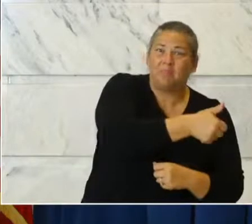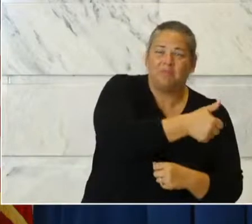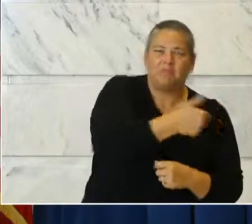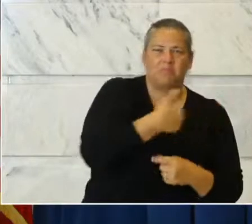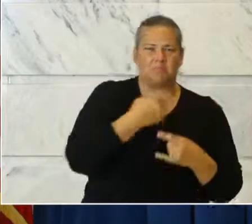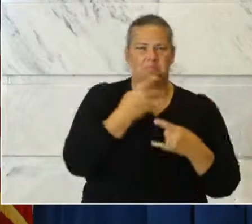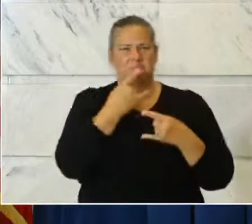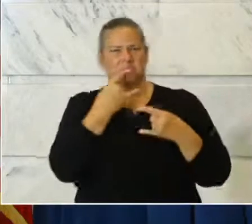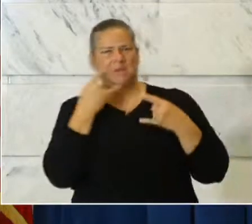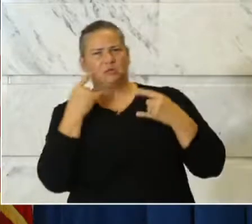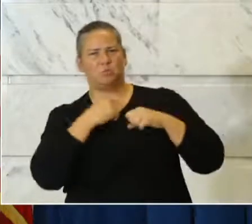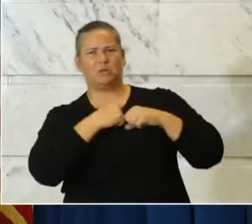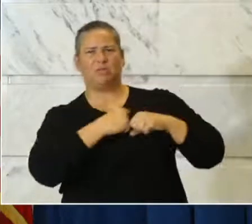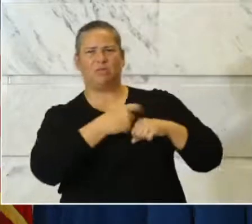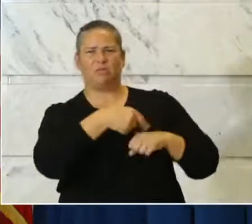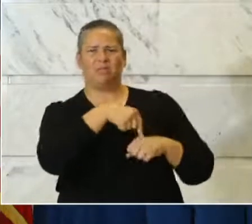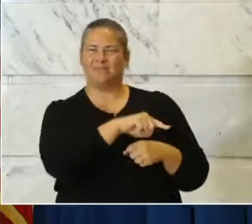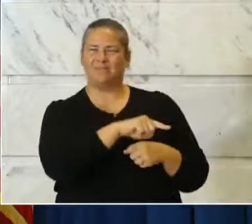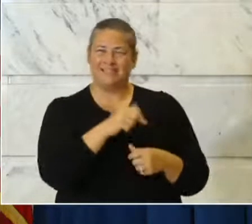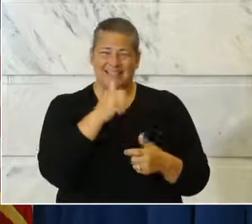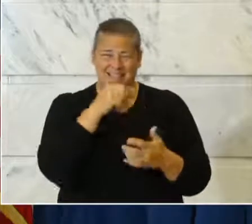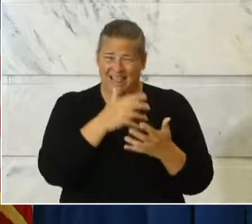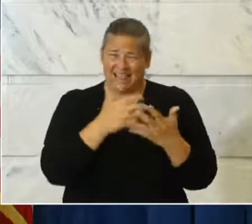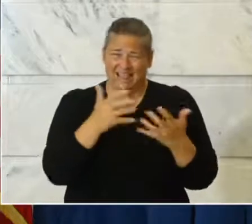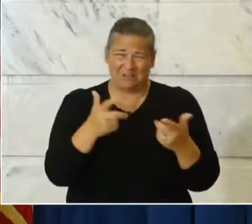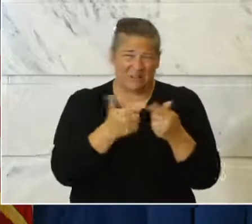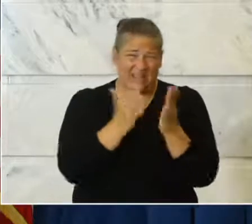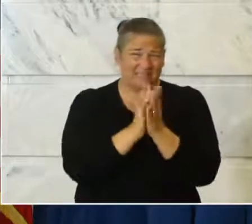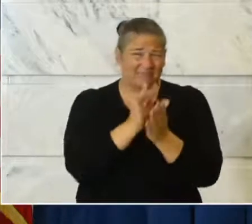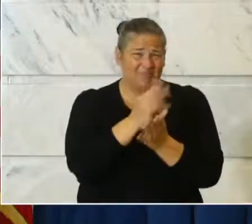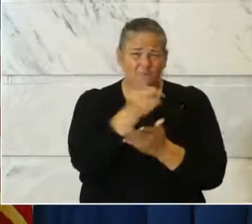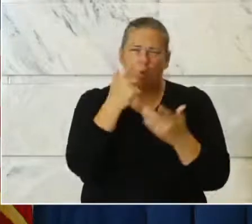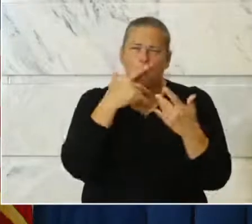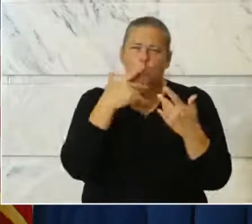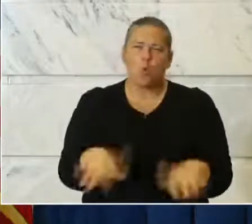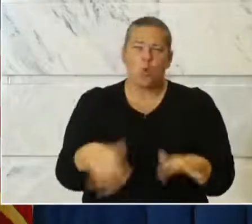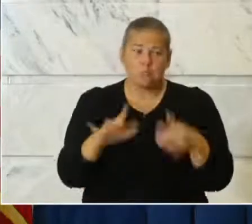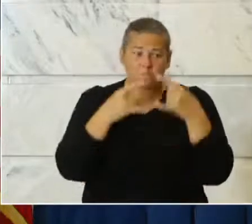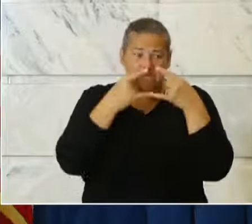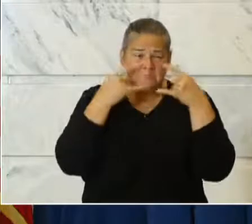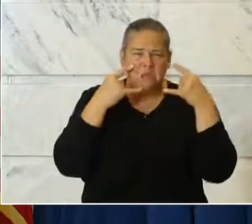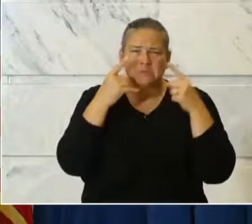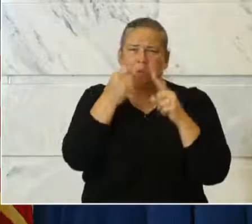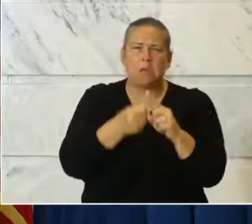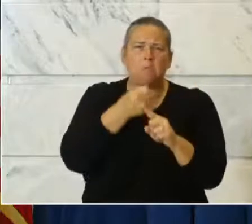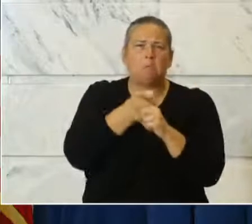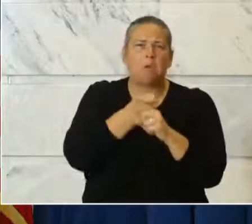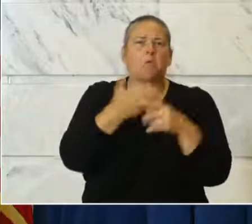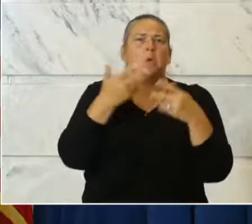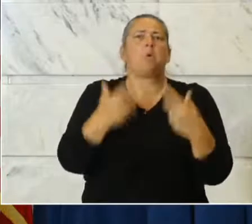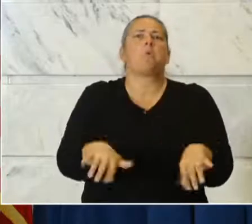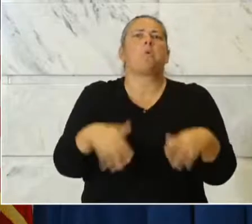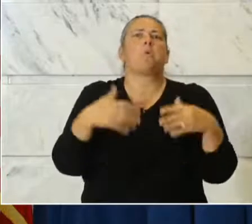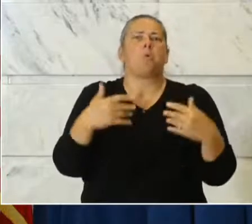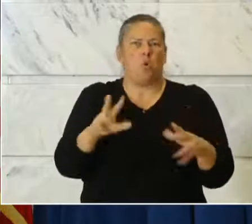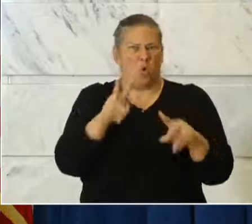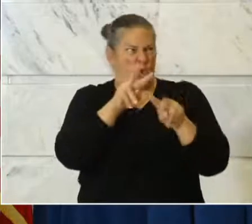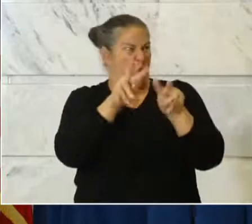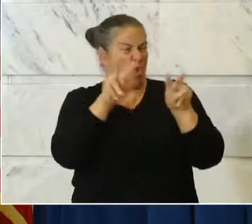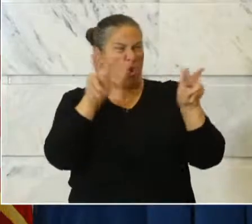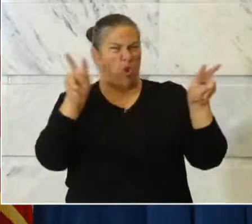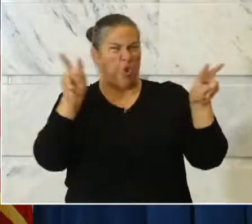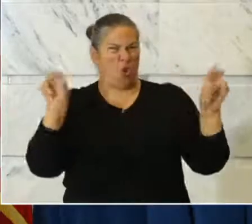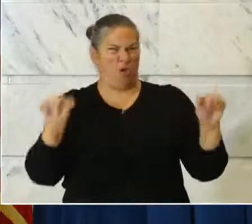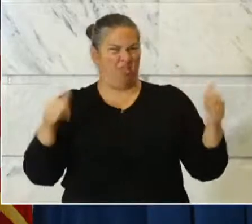not a lot to ask, but boy, is it a big impact. And if you need any evidence, you just got to see what's happening in the South and around the western part of the country. It